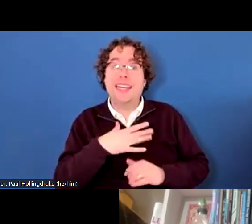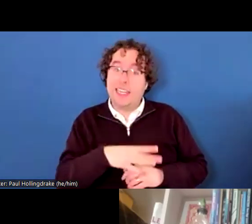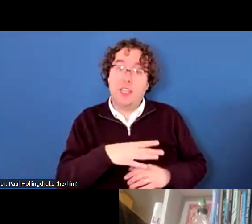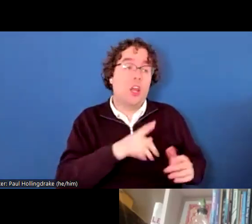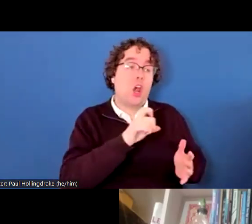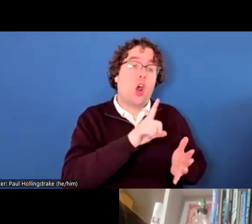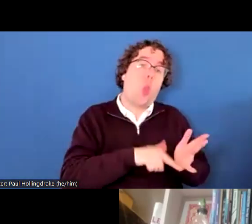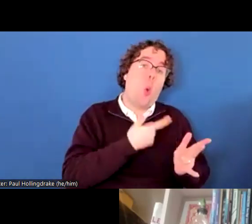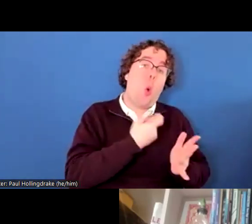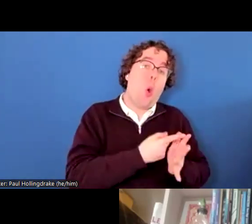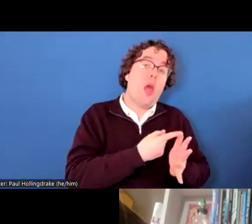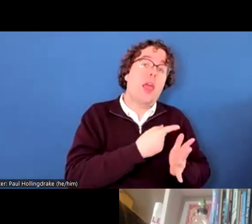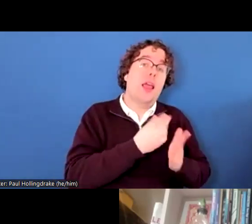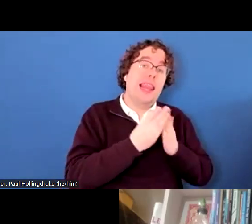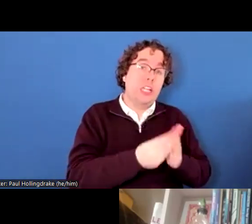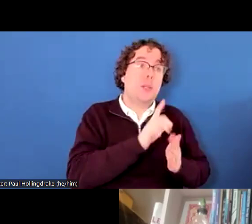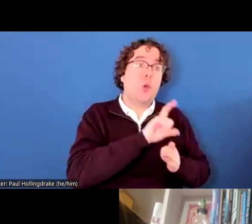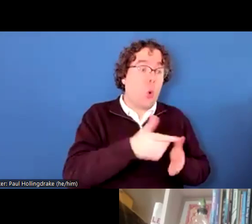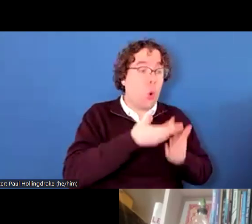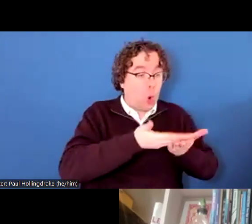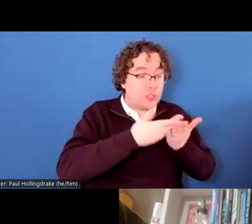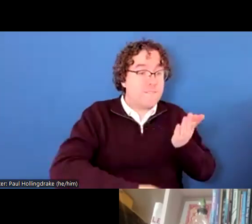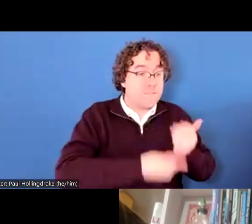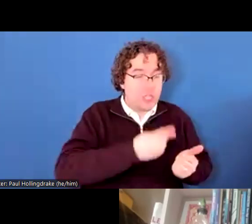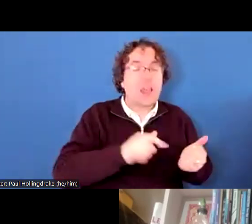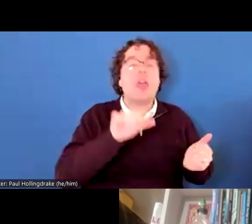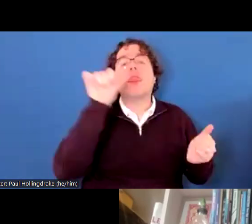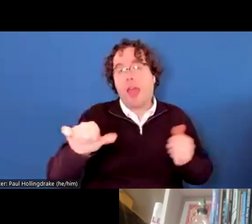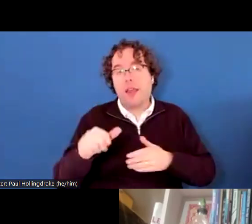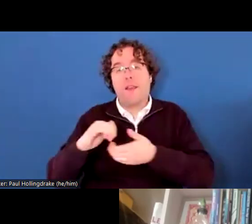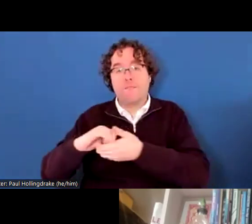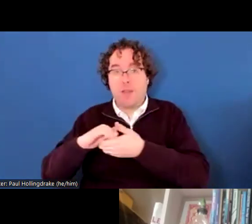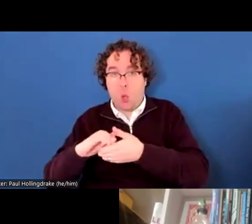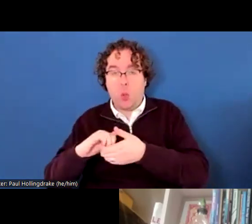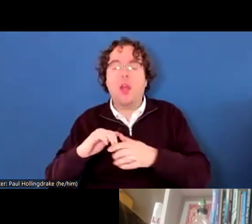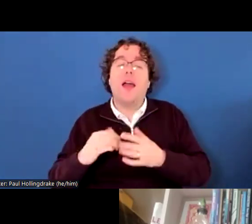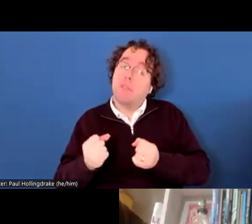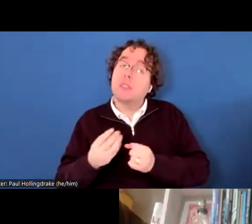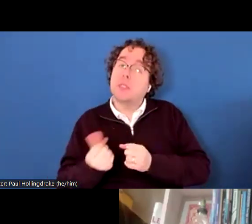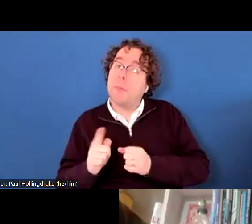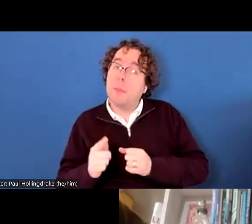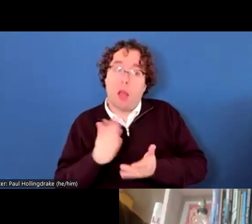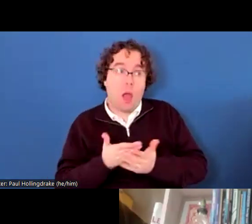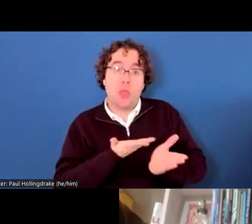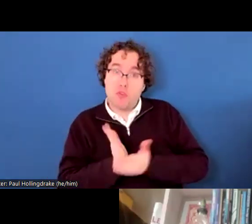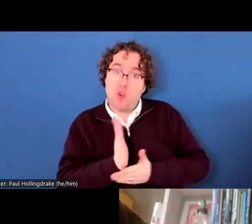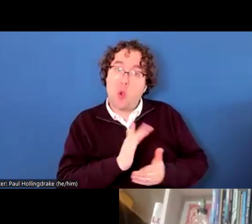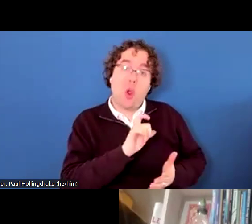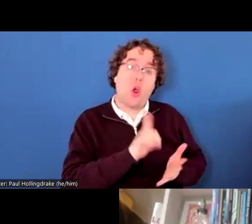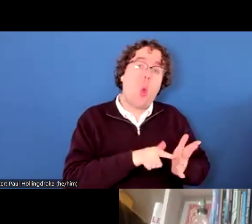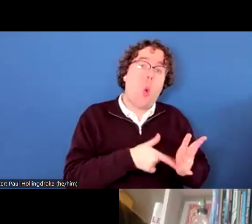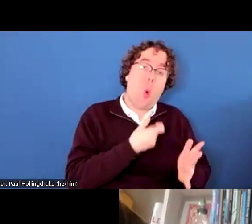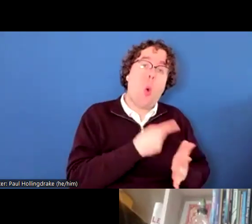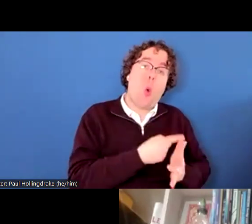and do a fellowship. We do have some fellows who take that route. If you have done a Clore course before, I would